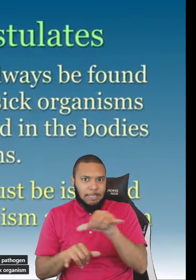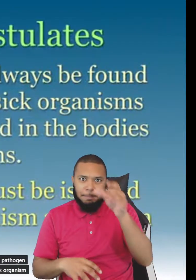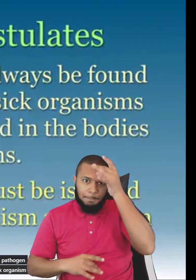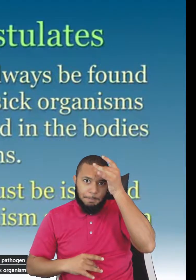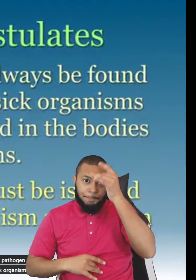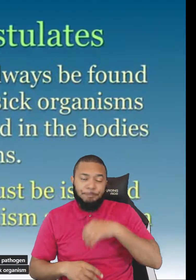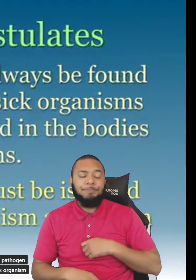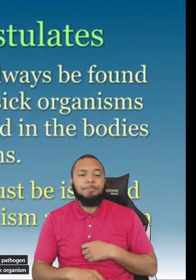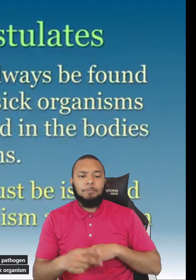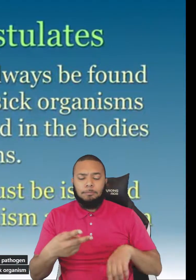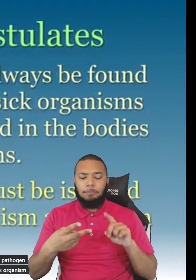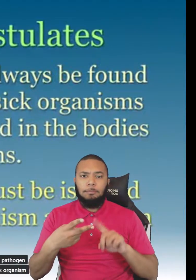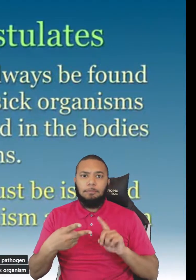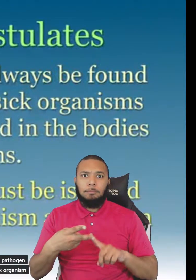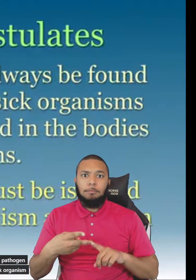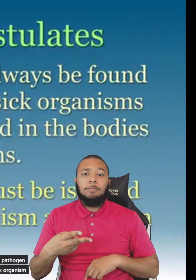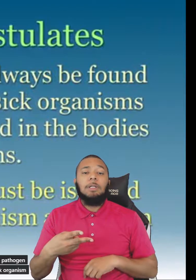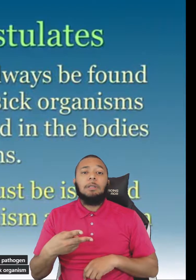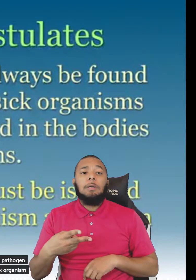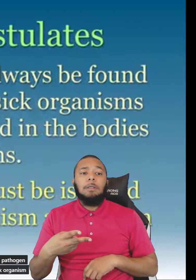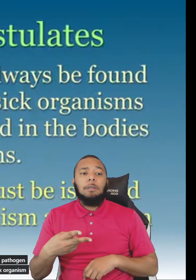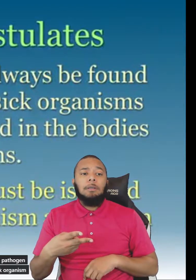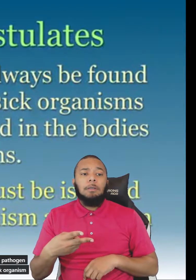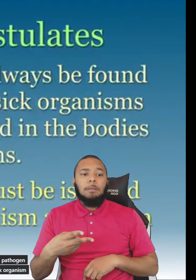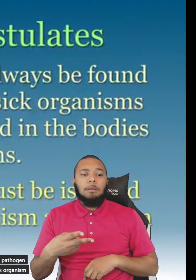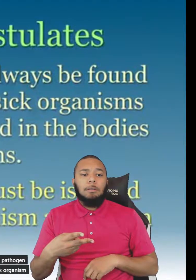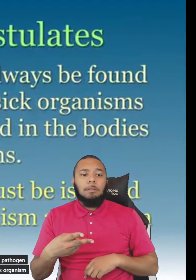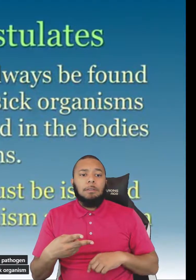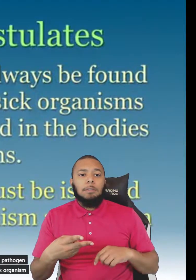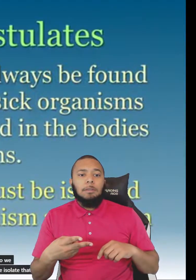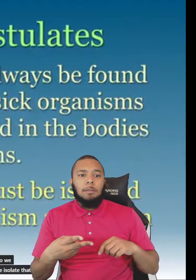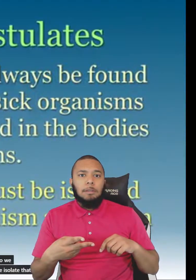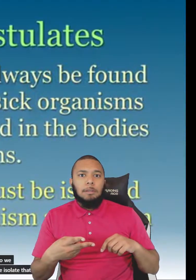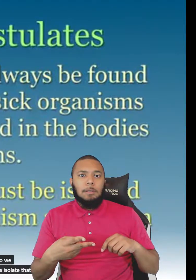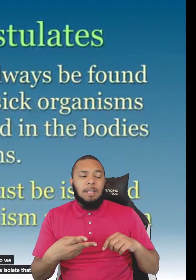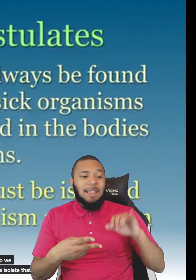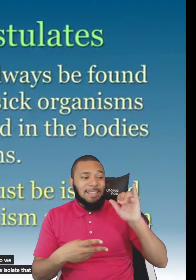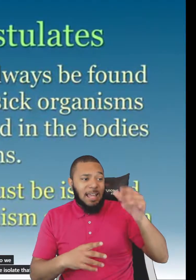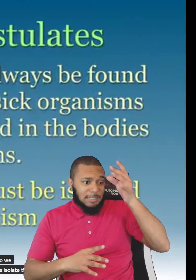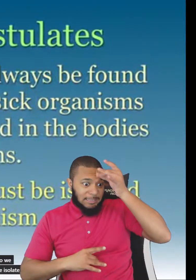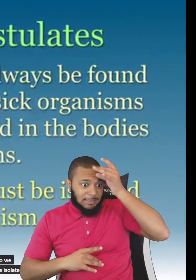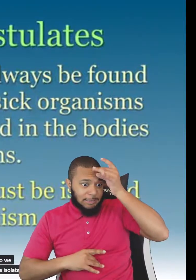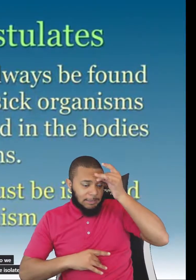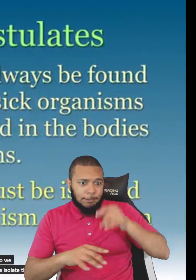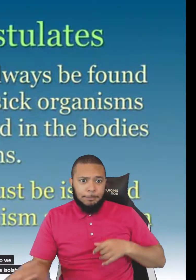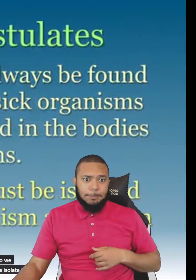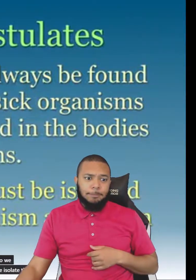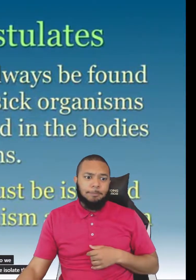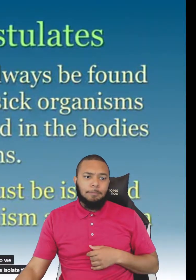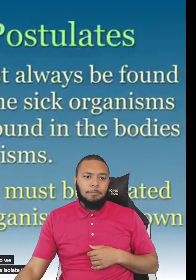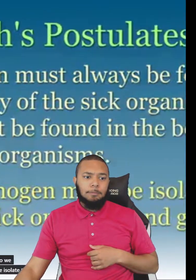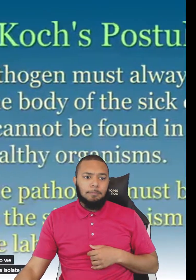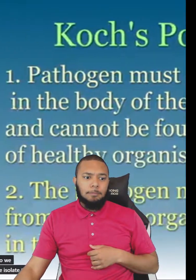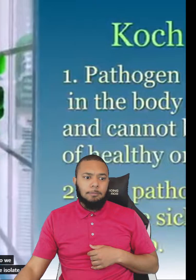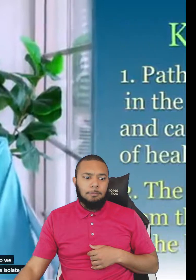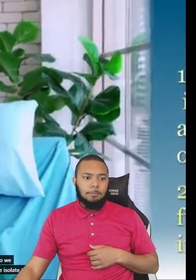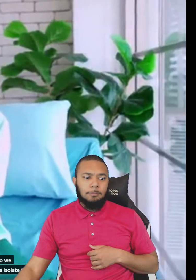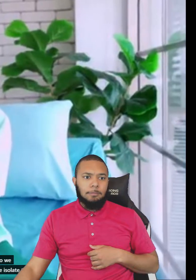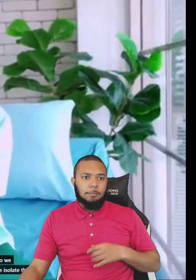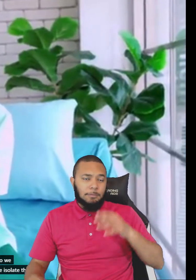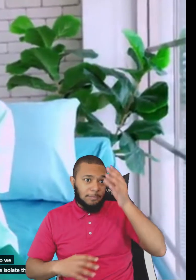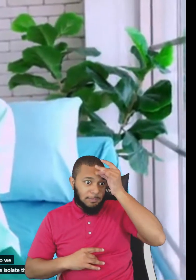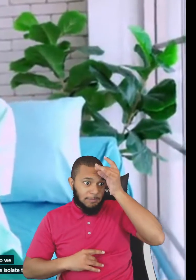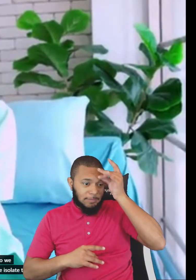that the pathogen must be isolated from the sick organism and grown in the lab. So we find an individual that's